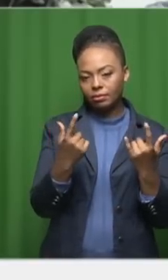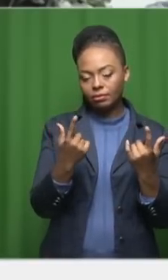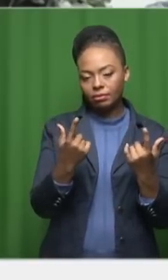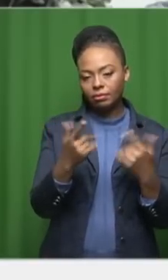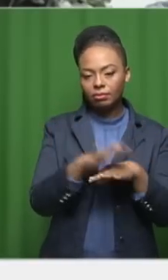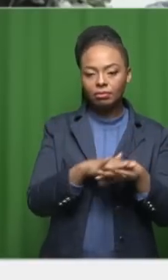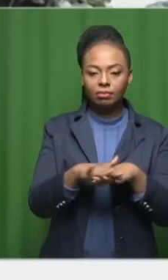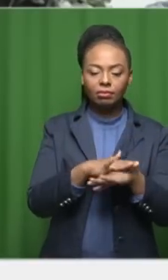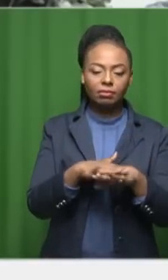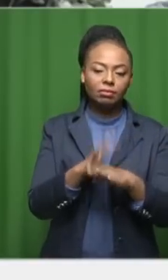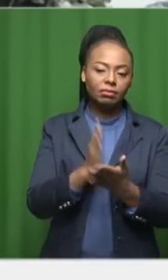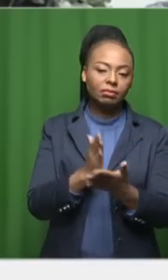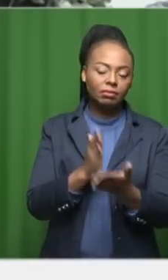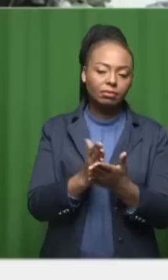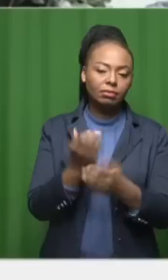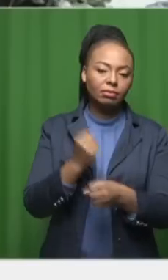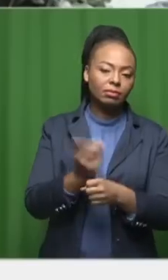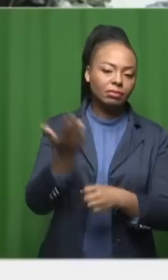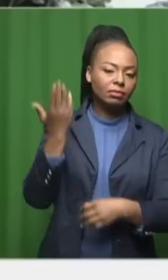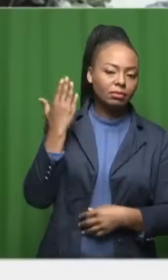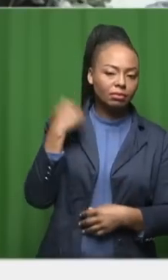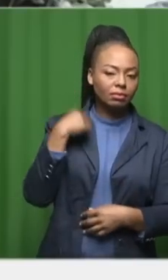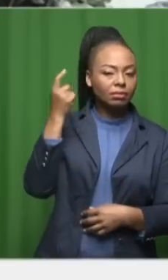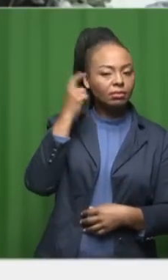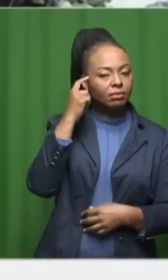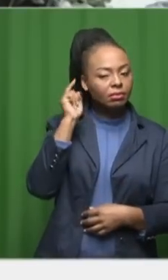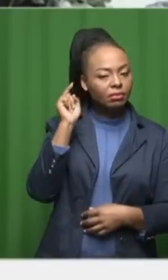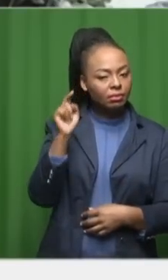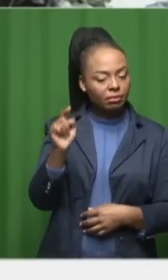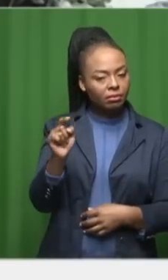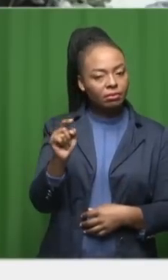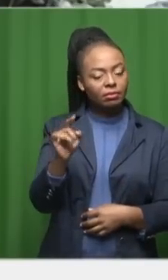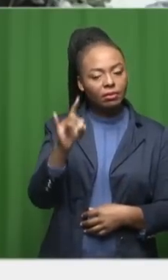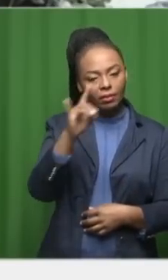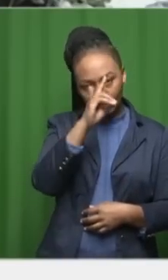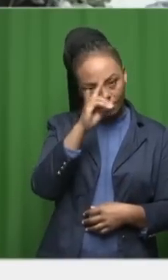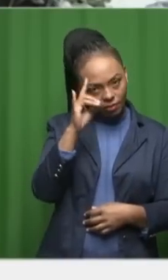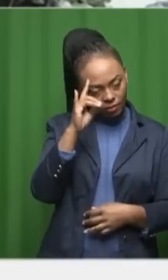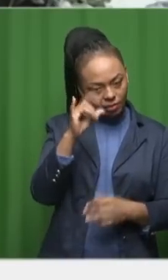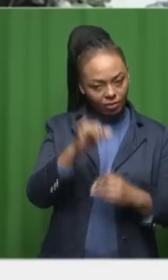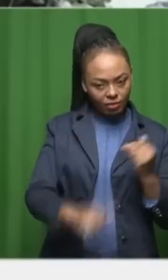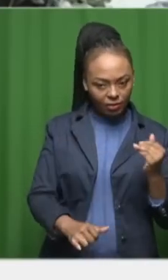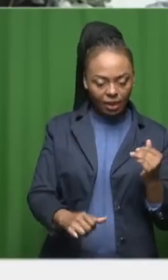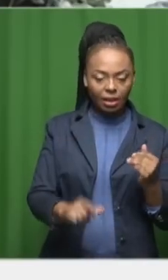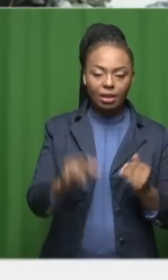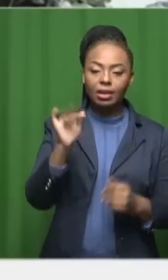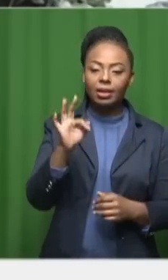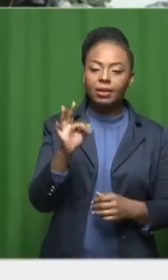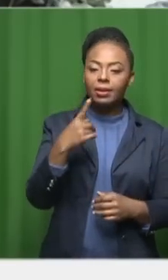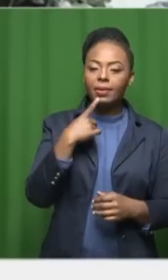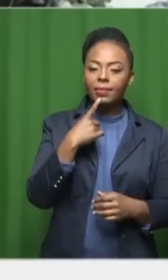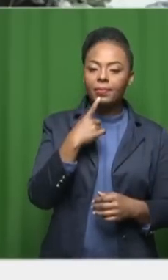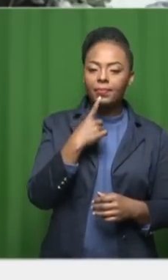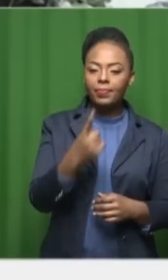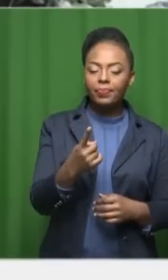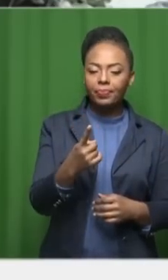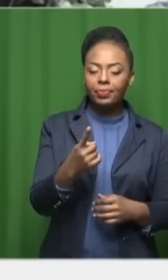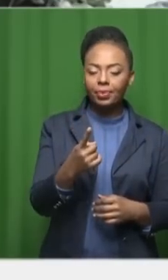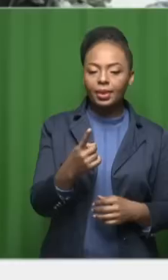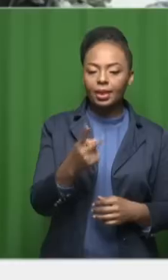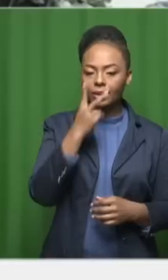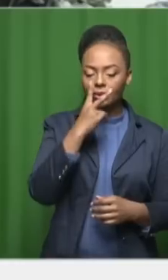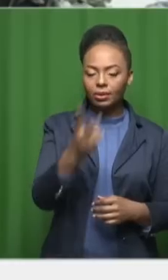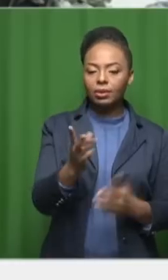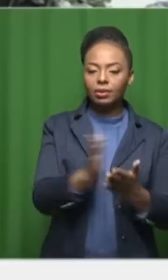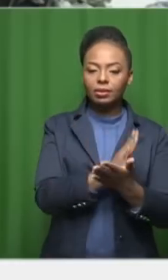it's what happened last year and in March. So if you think back, that is when we really saw the big